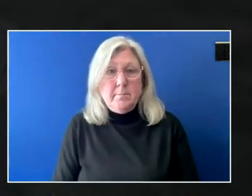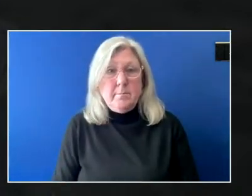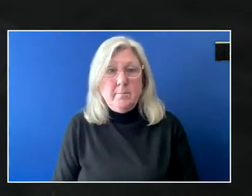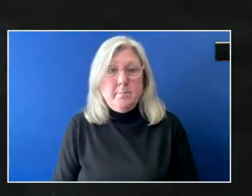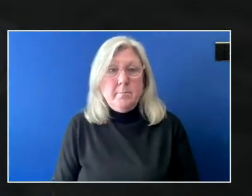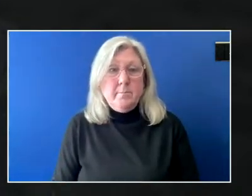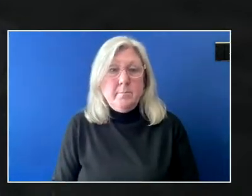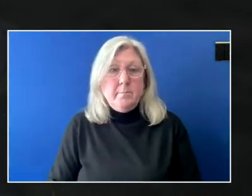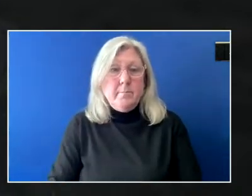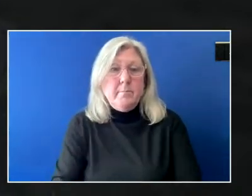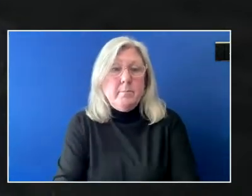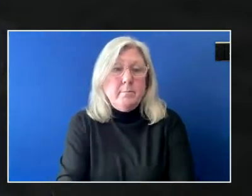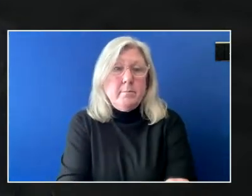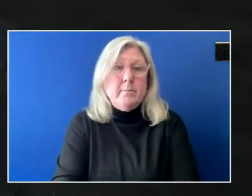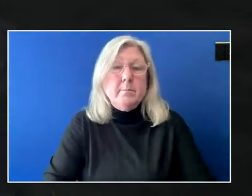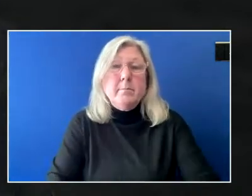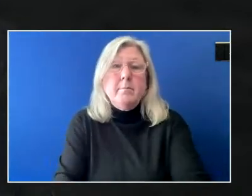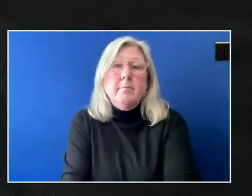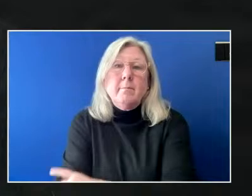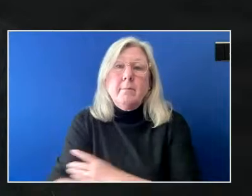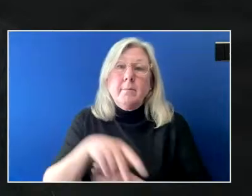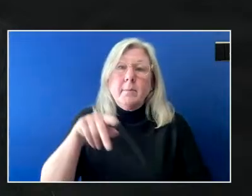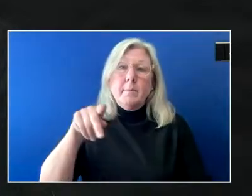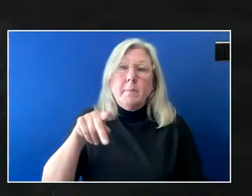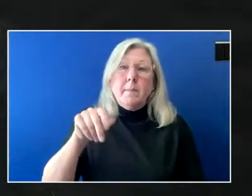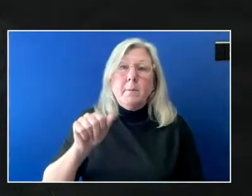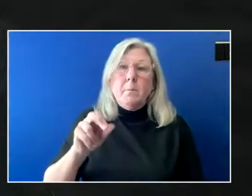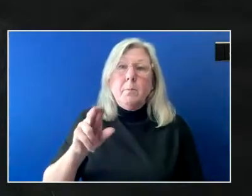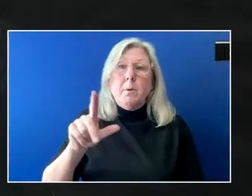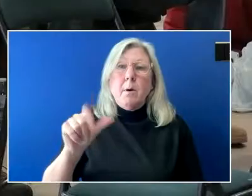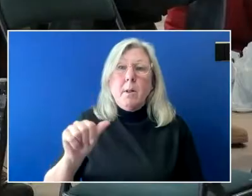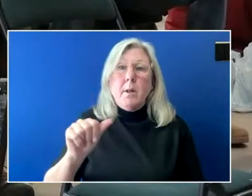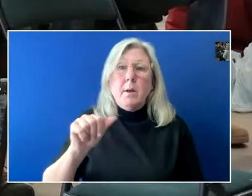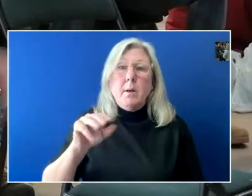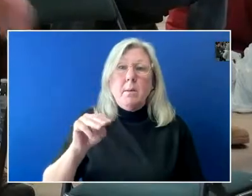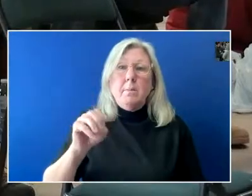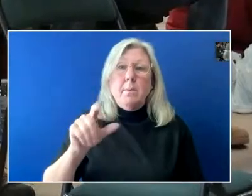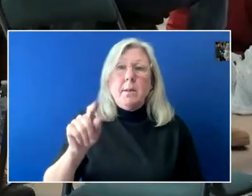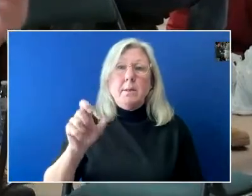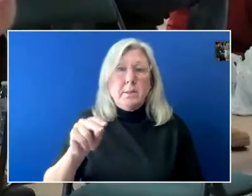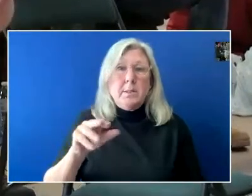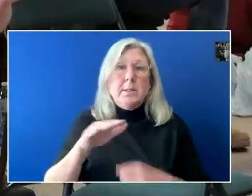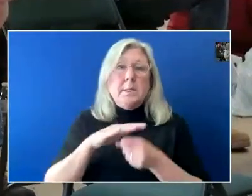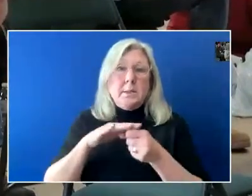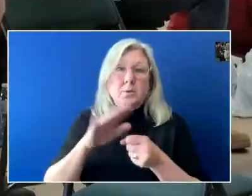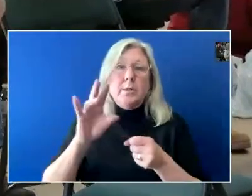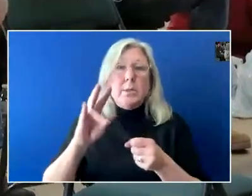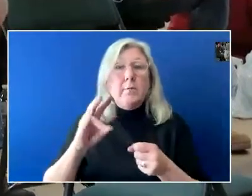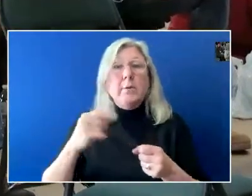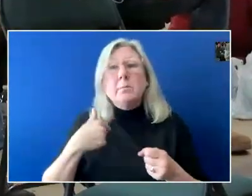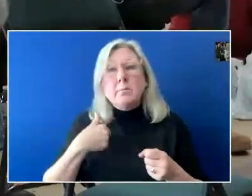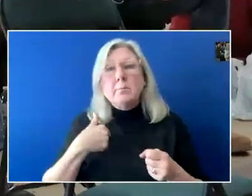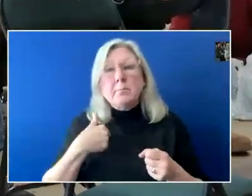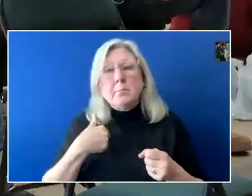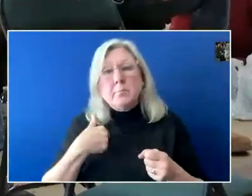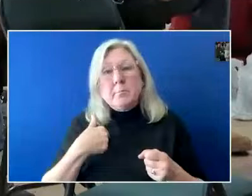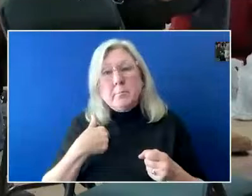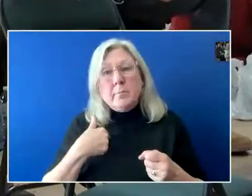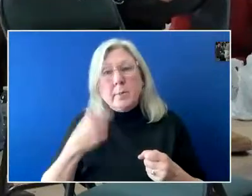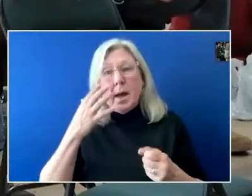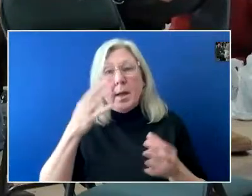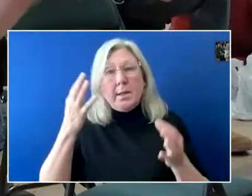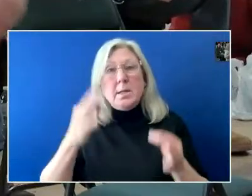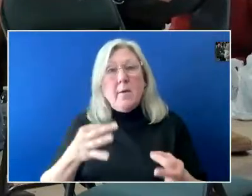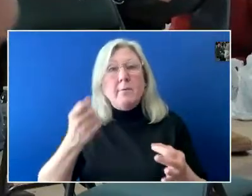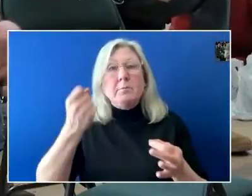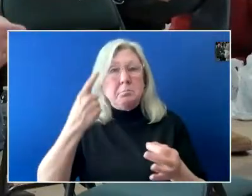Melton Paula Melton district 7 um I definitely like see where where um people are coming from